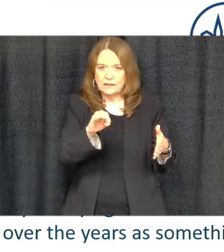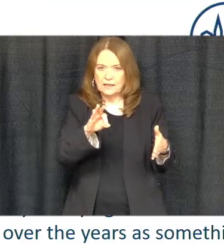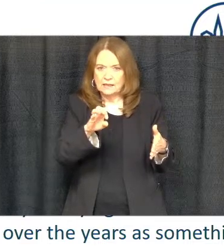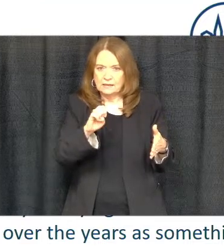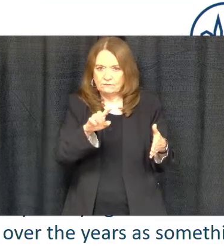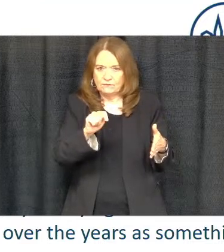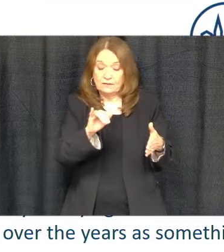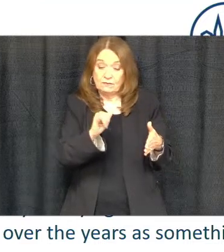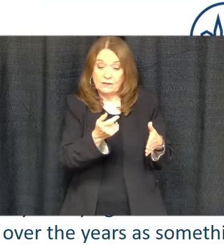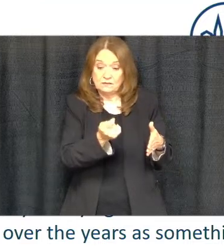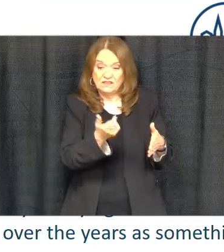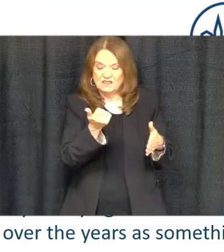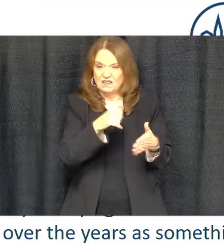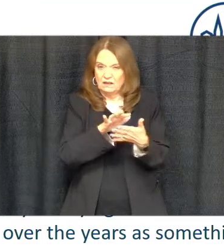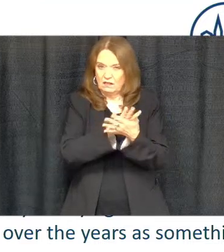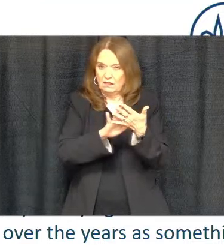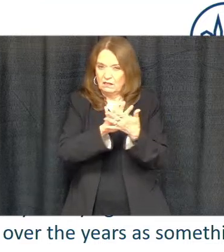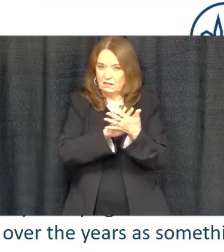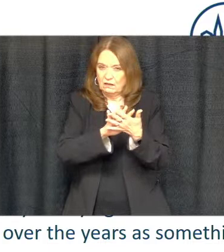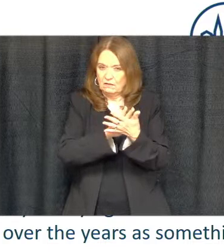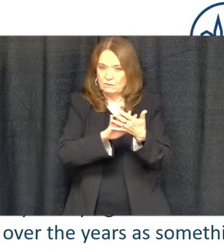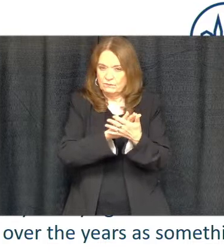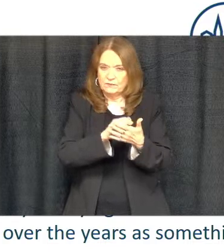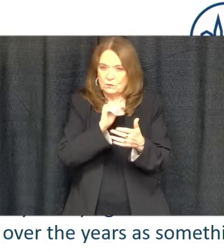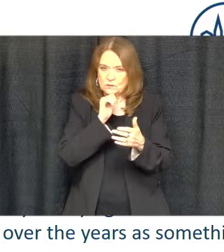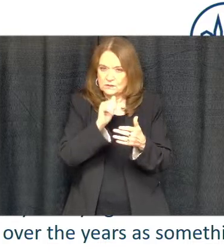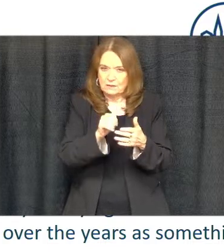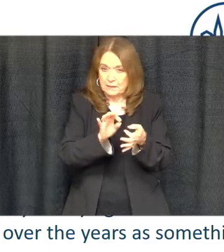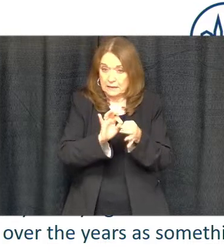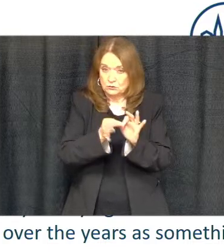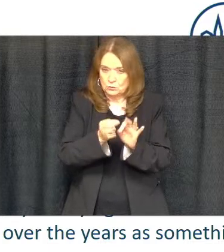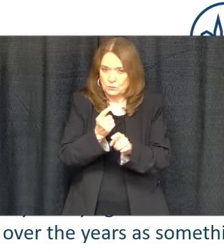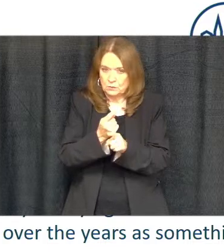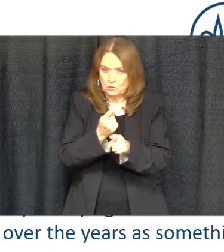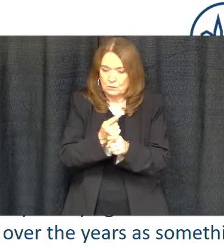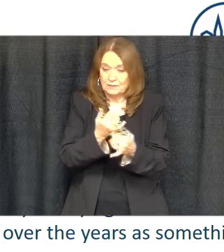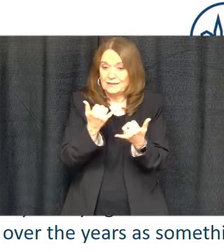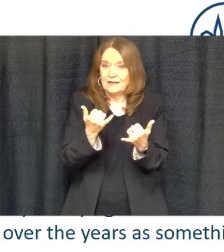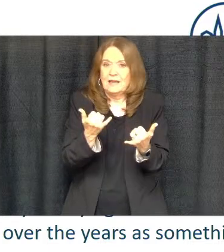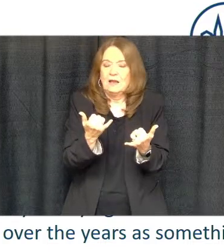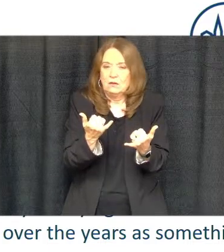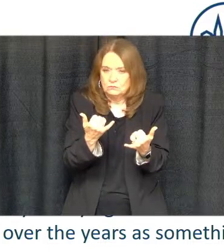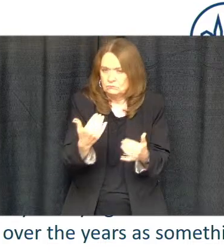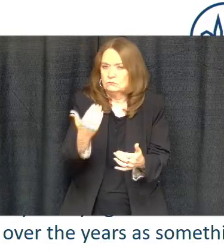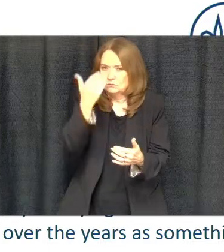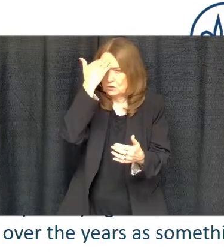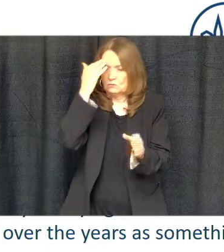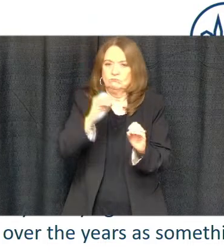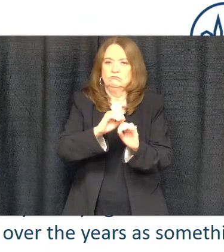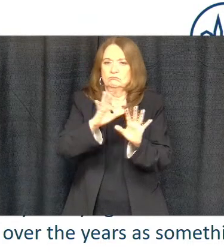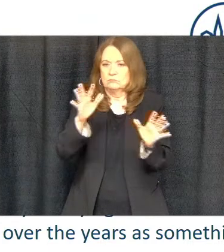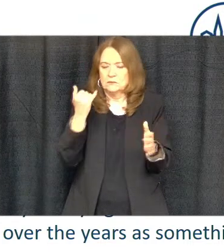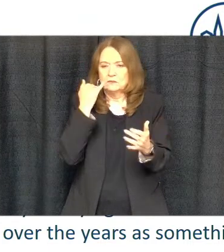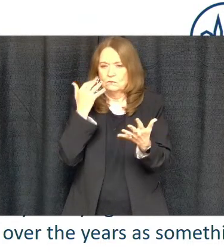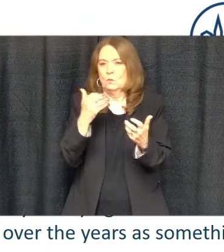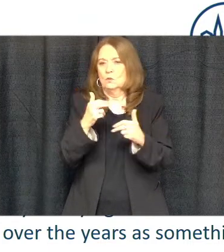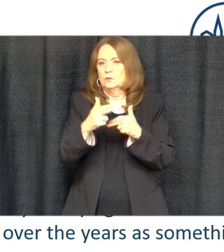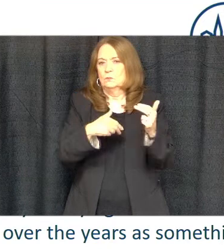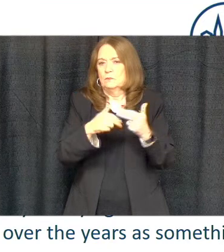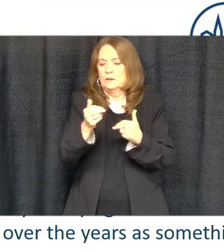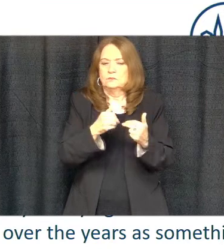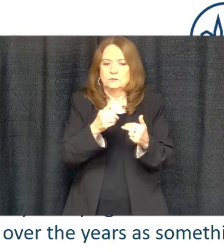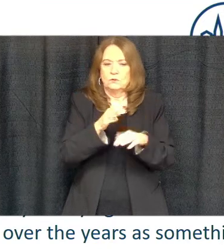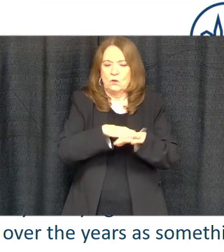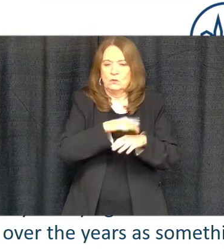gray area that was not being interpreted properly, and now there's no question for someone who wants to develop a piece of R3